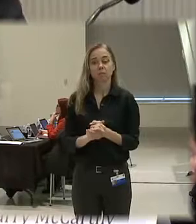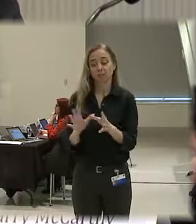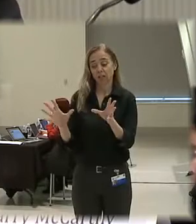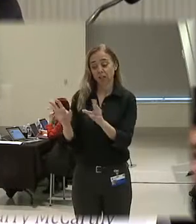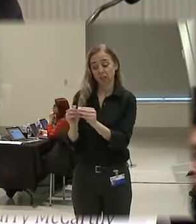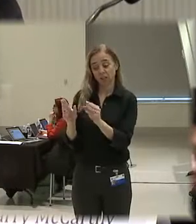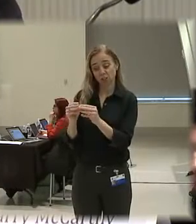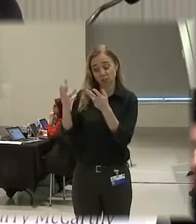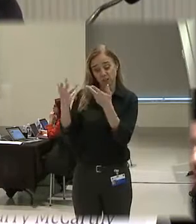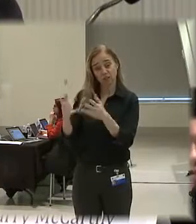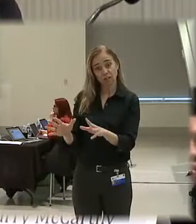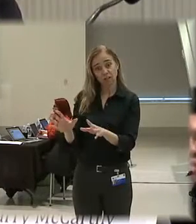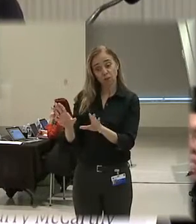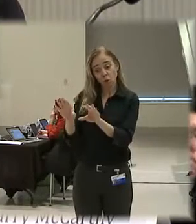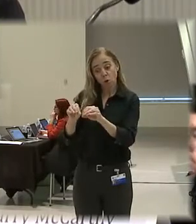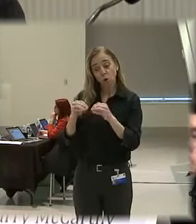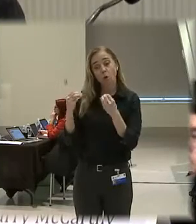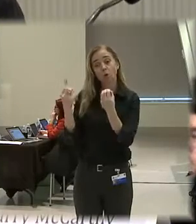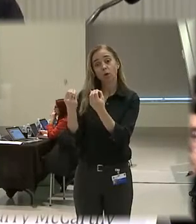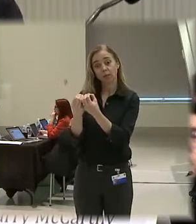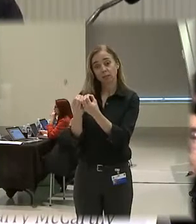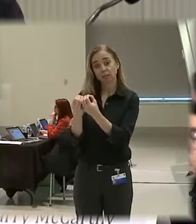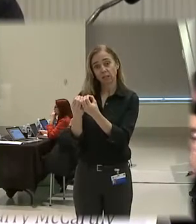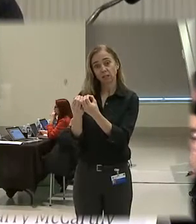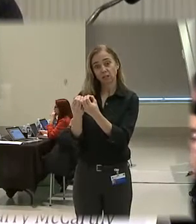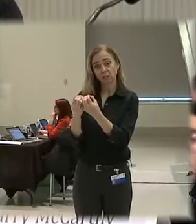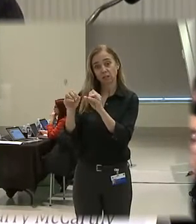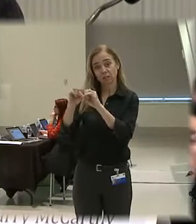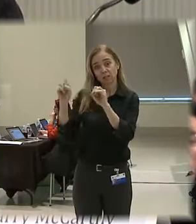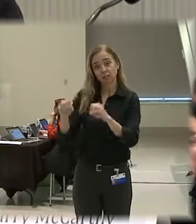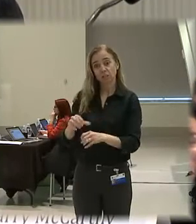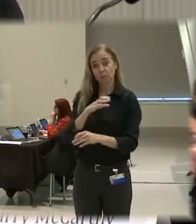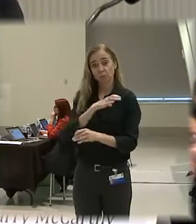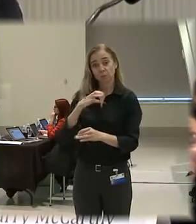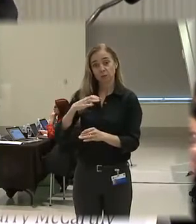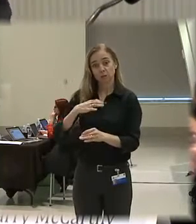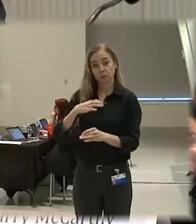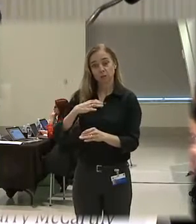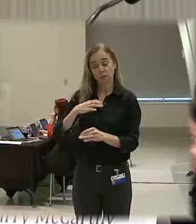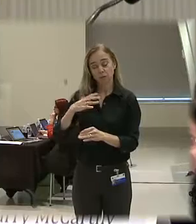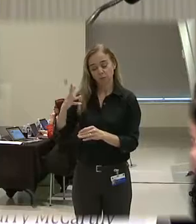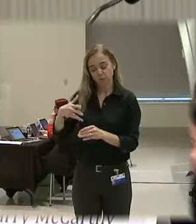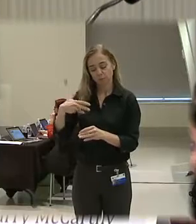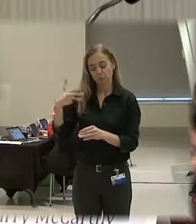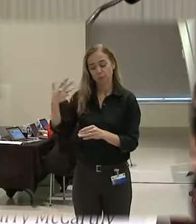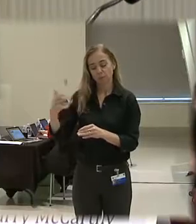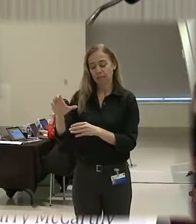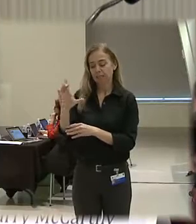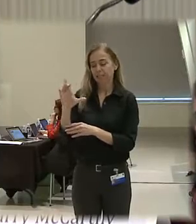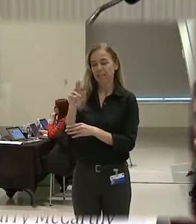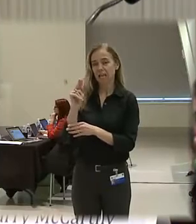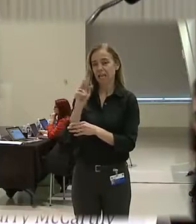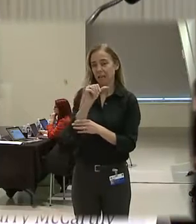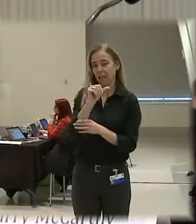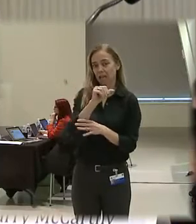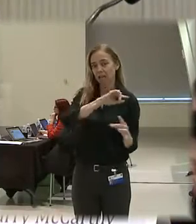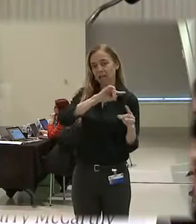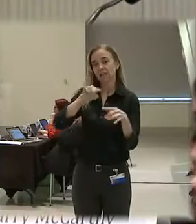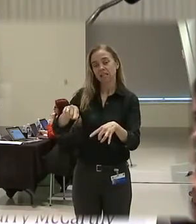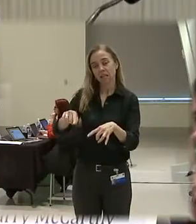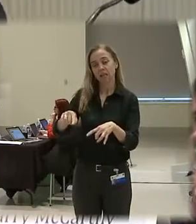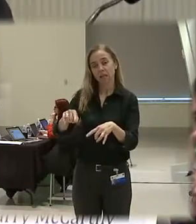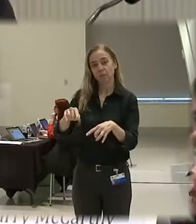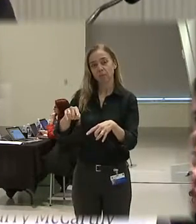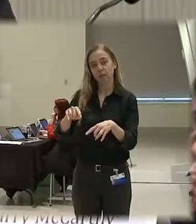convention, we had an organization, the Bureau of Justice Assistance, commissioned CNA to come in to do an